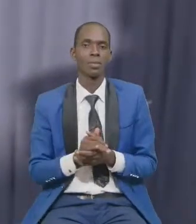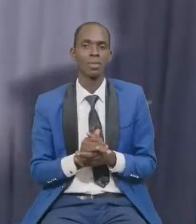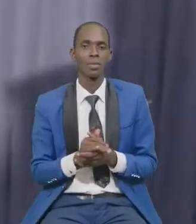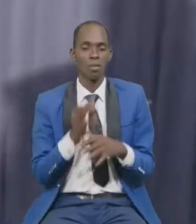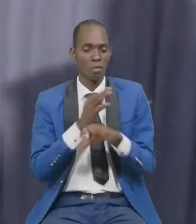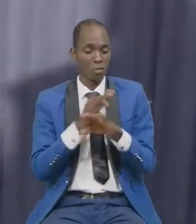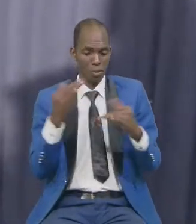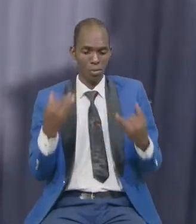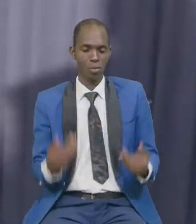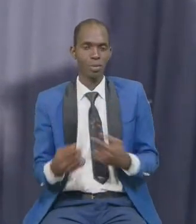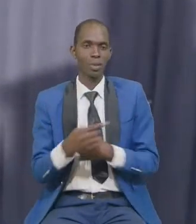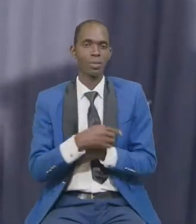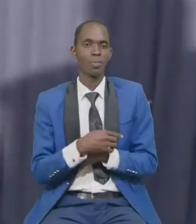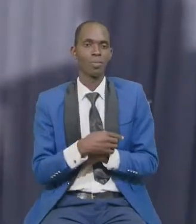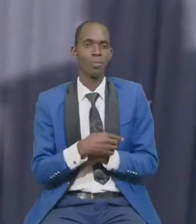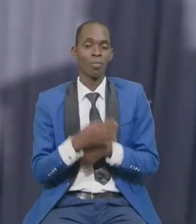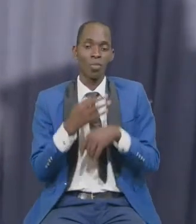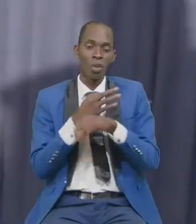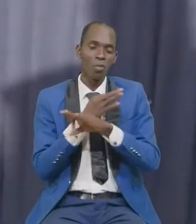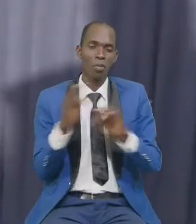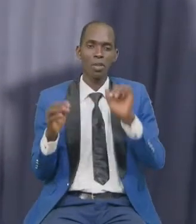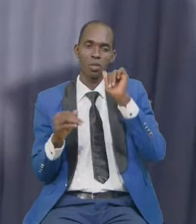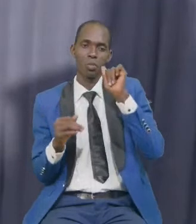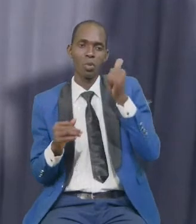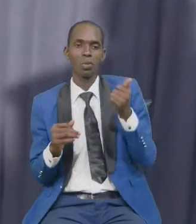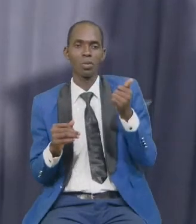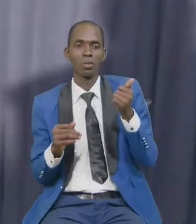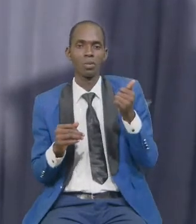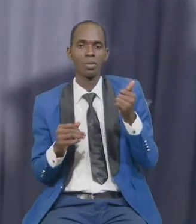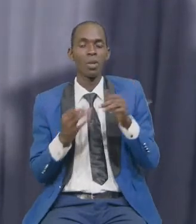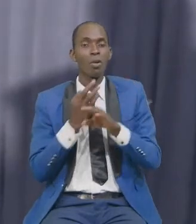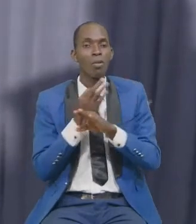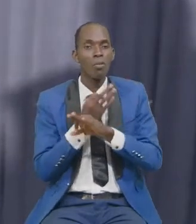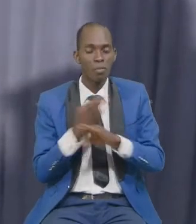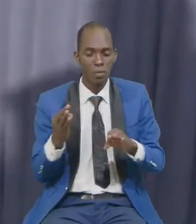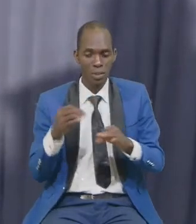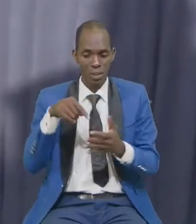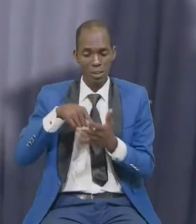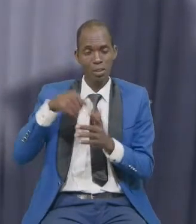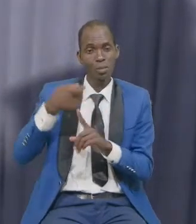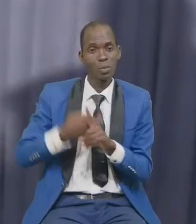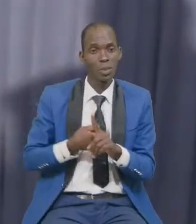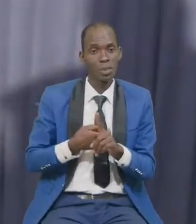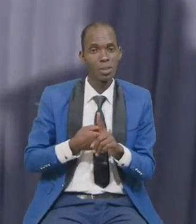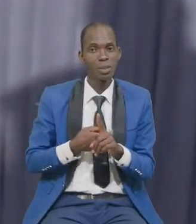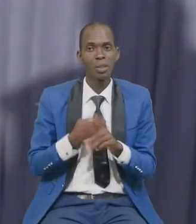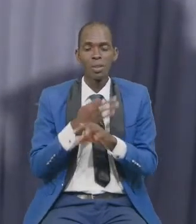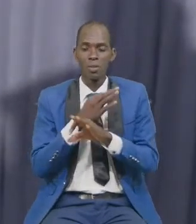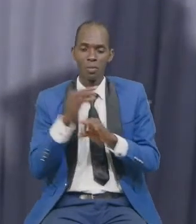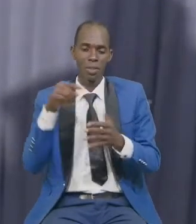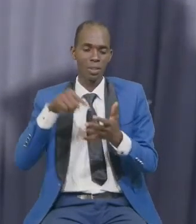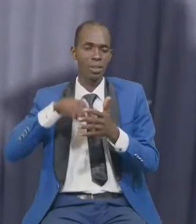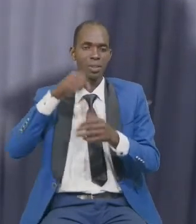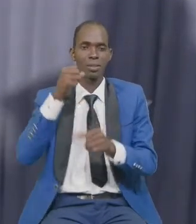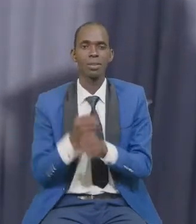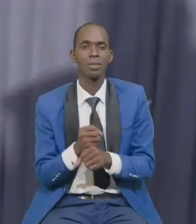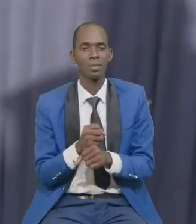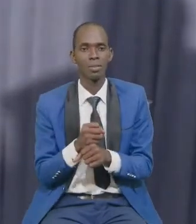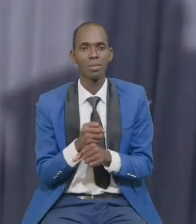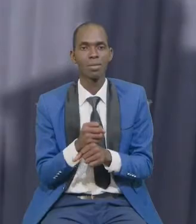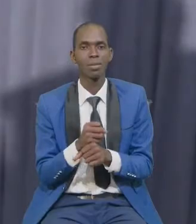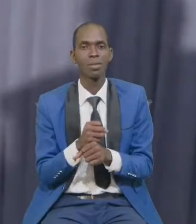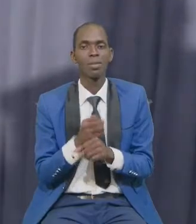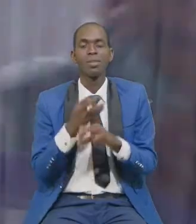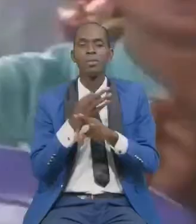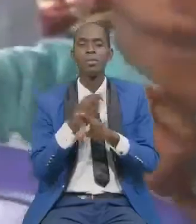Free today. Free tomorrow. Free this month. Free this year.